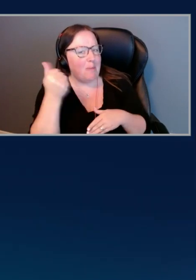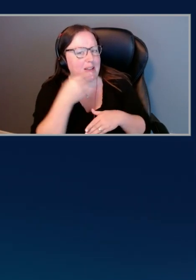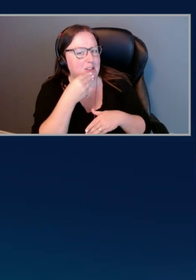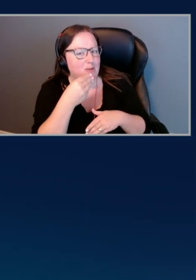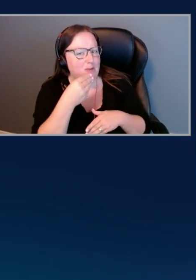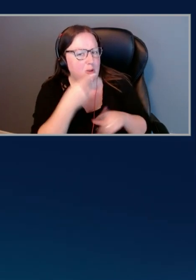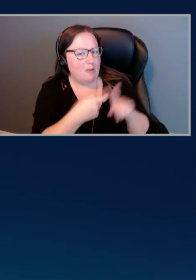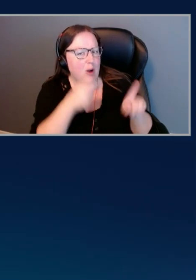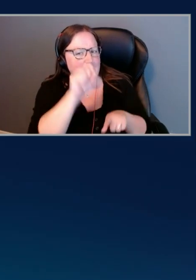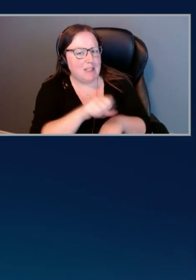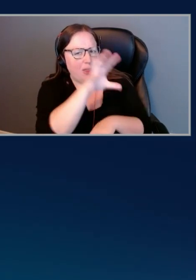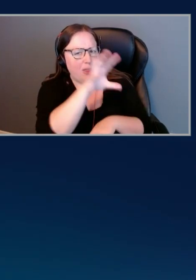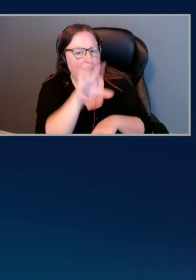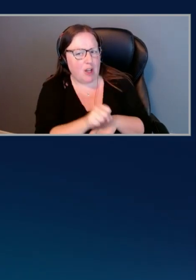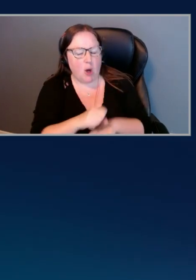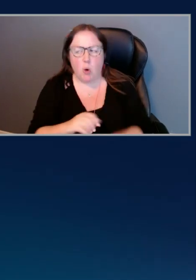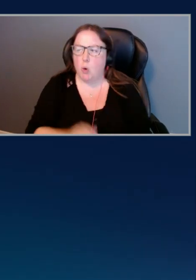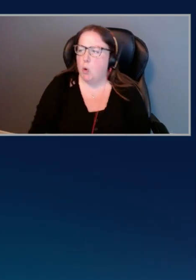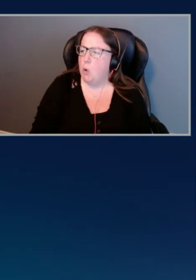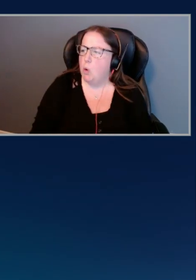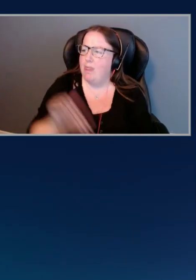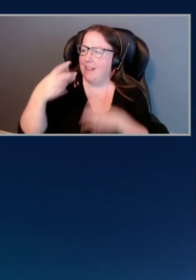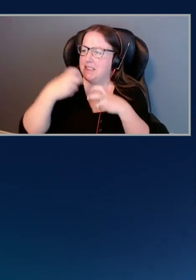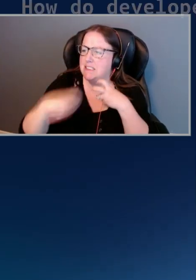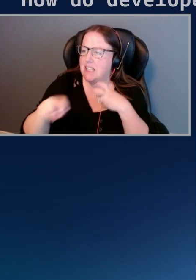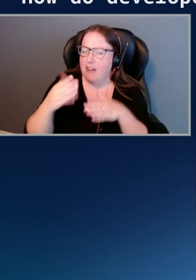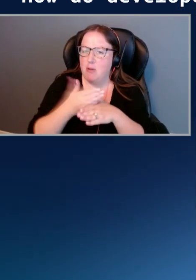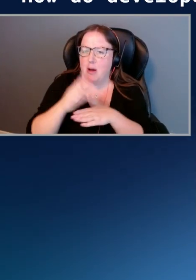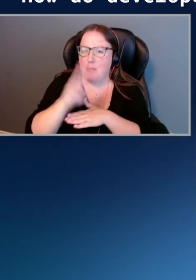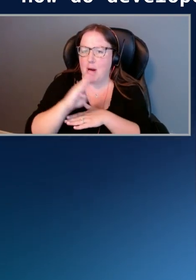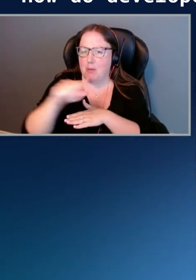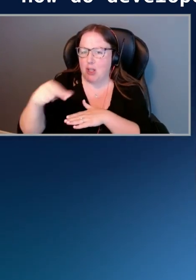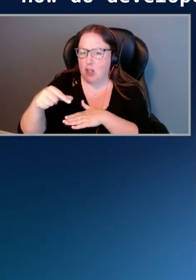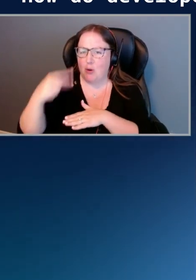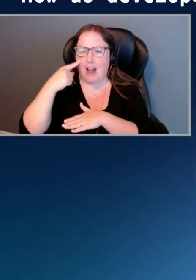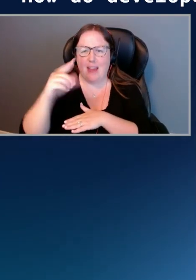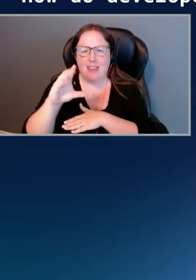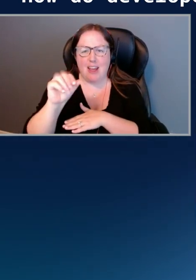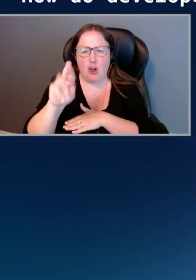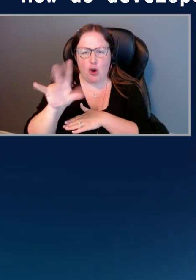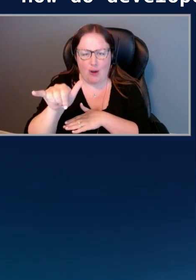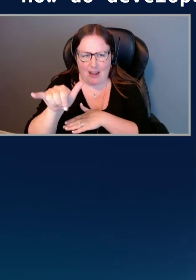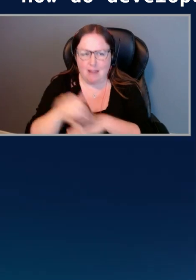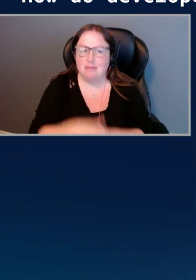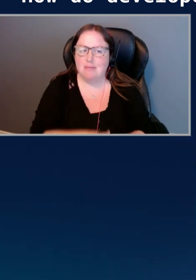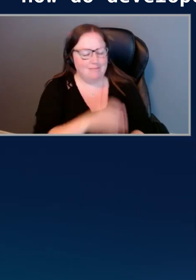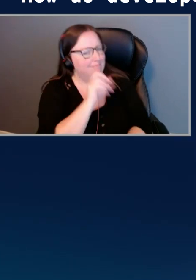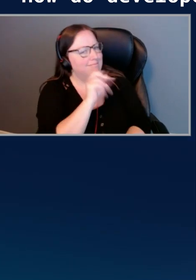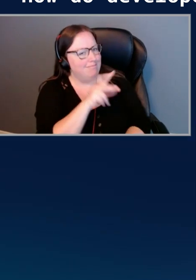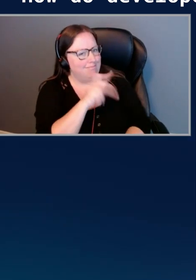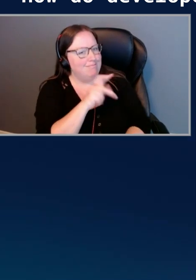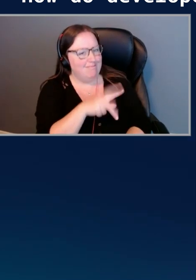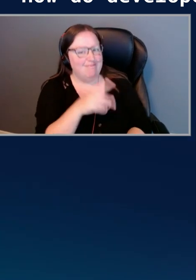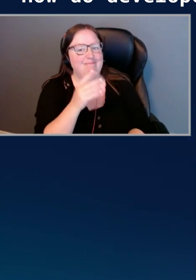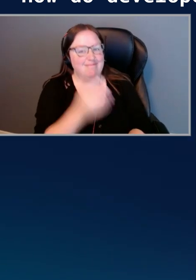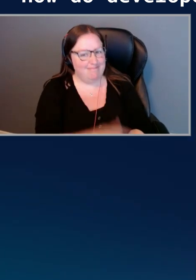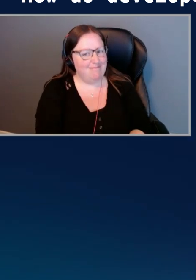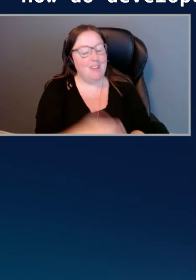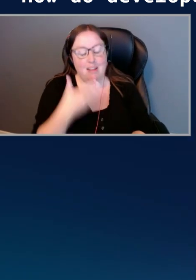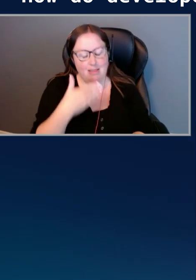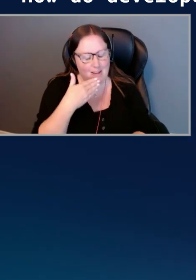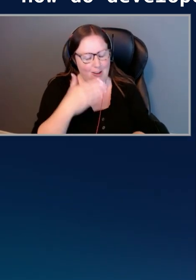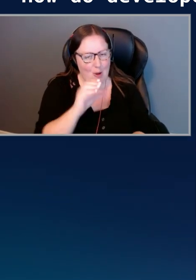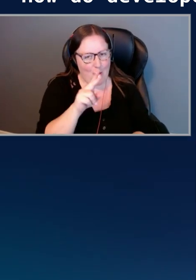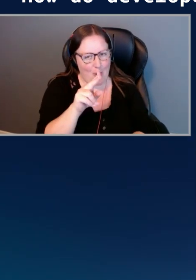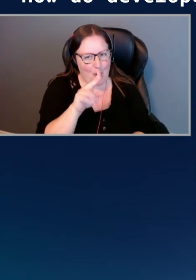Africa? Oh, it's a tough one between barbecue and I think our curries and stuff. Okay, so yeah, good on that. Thank you, Kobus. And